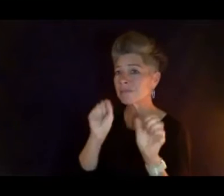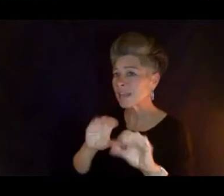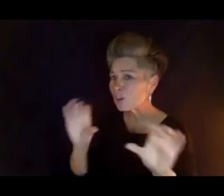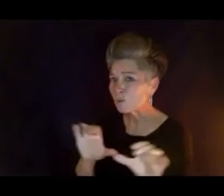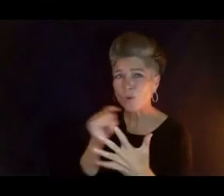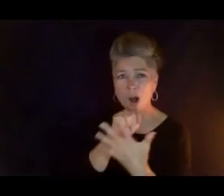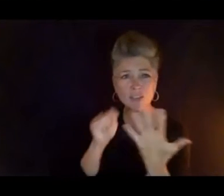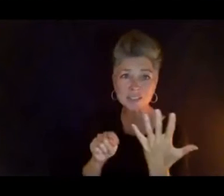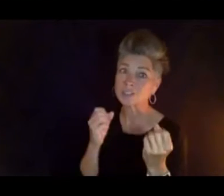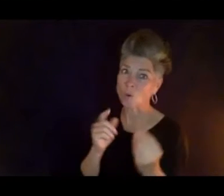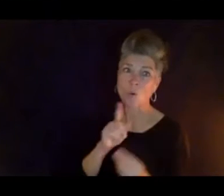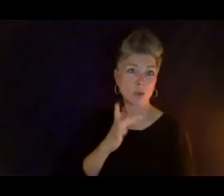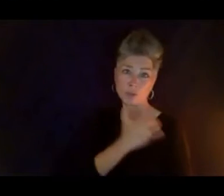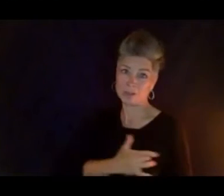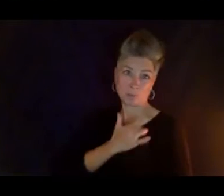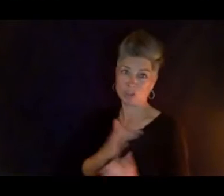appreciate the book for that.